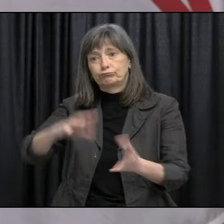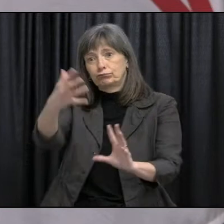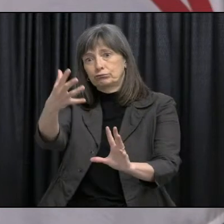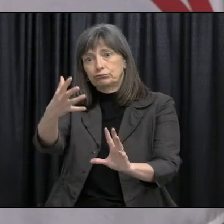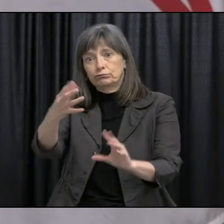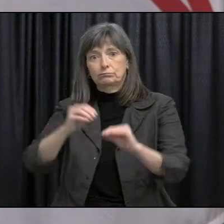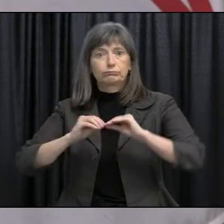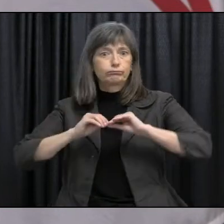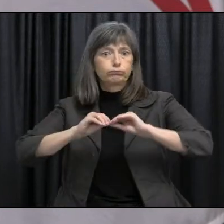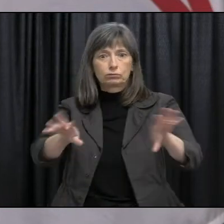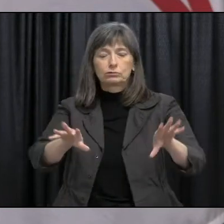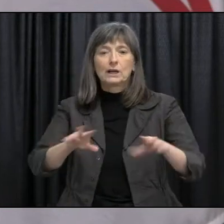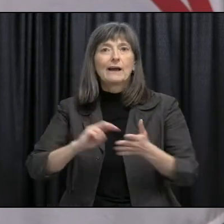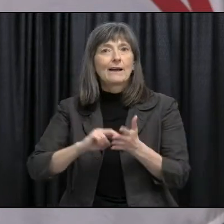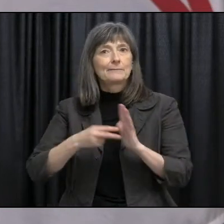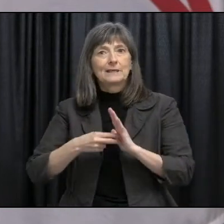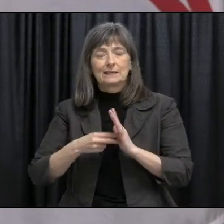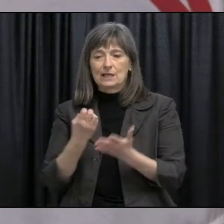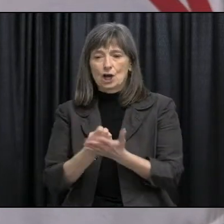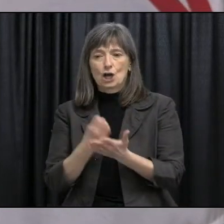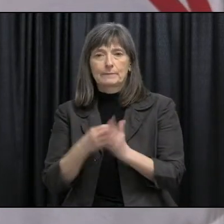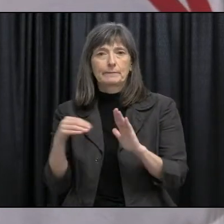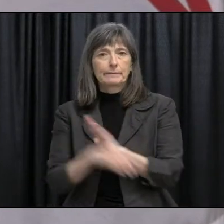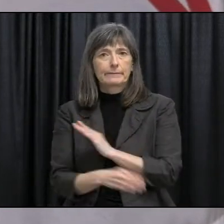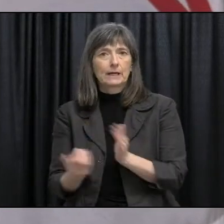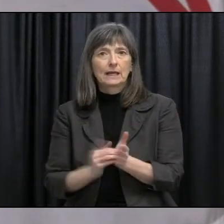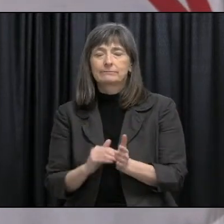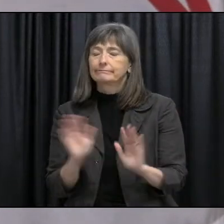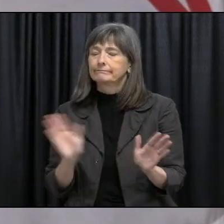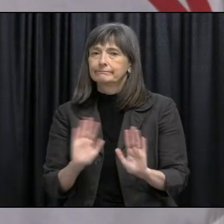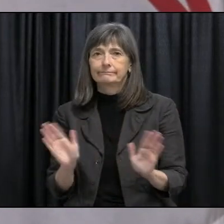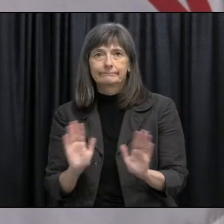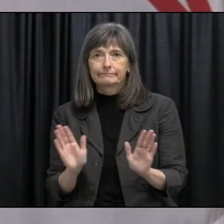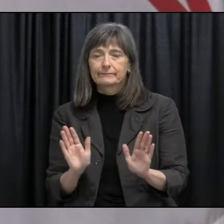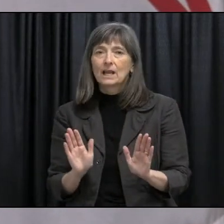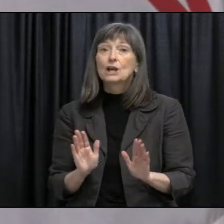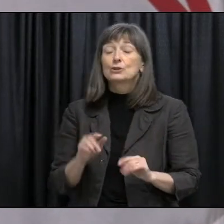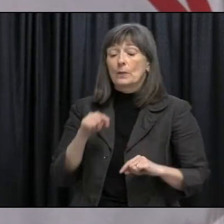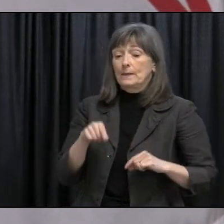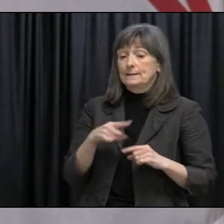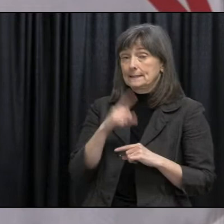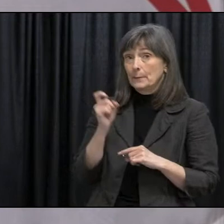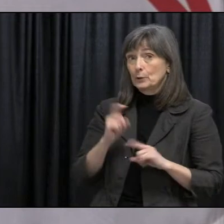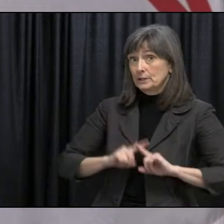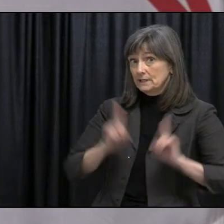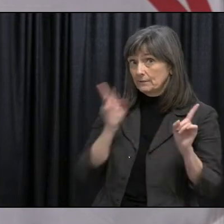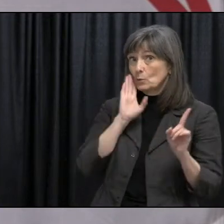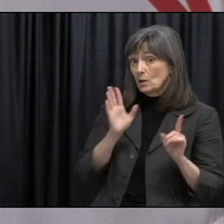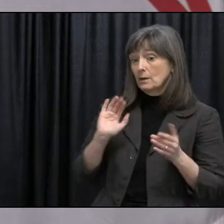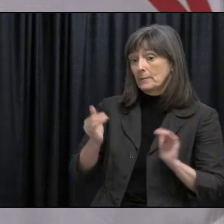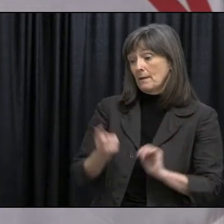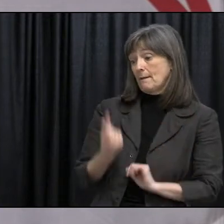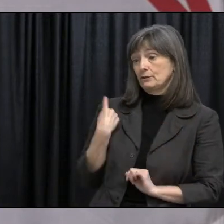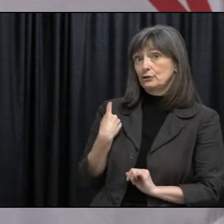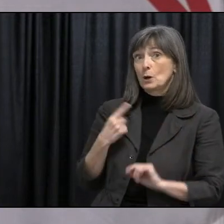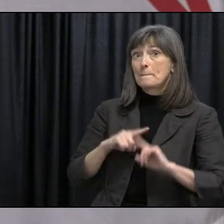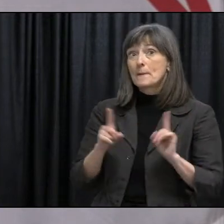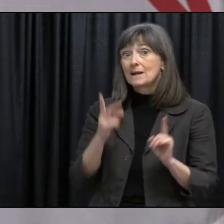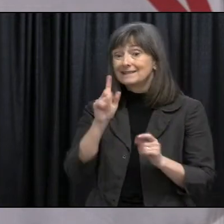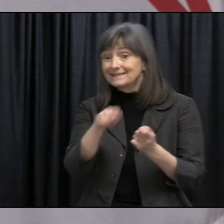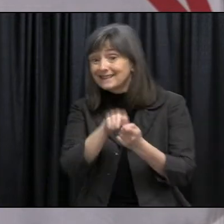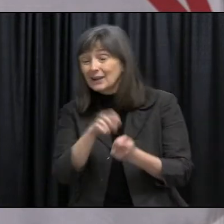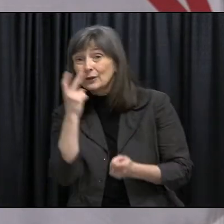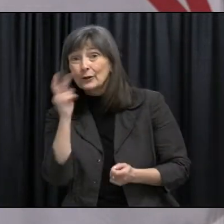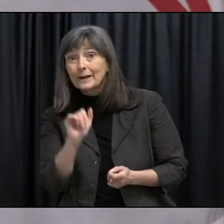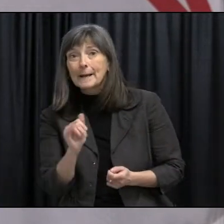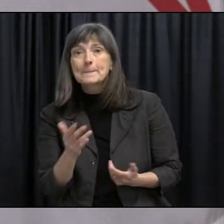quickly. That said, as we've said on this panel many times, this summer will look very differently. As to what it will look like, we're still trying to sort that out